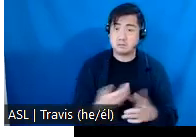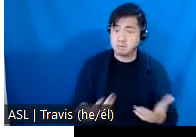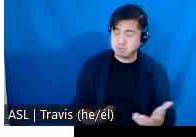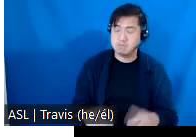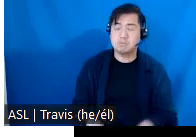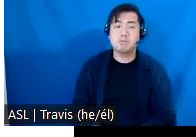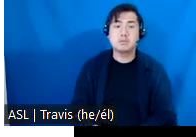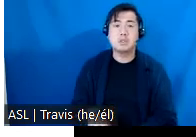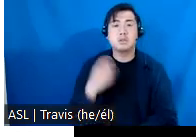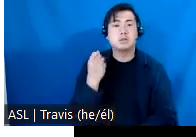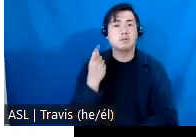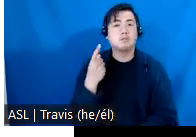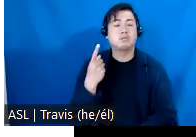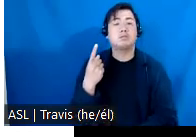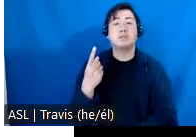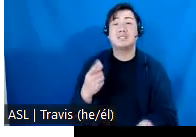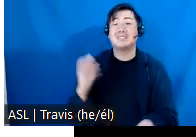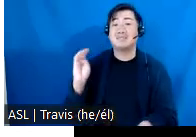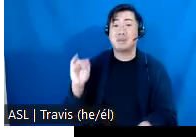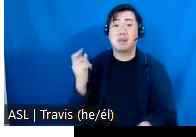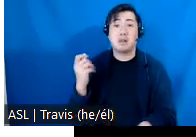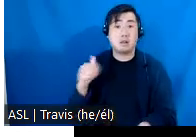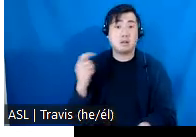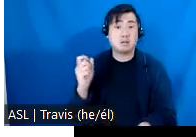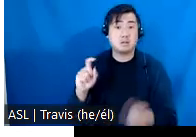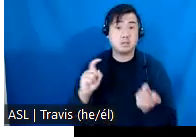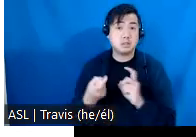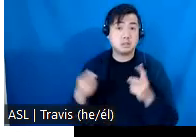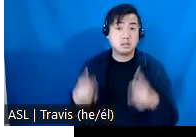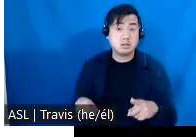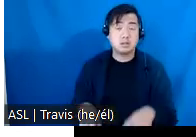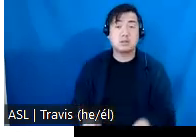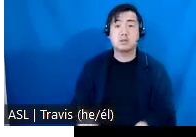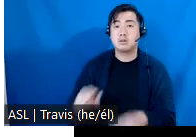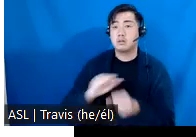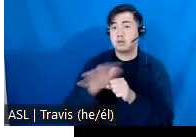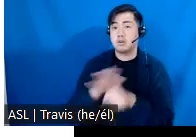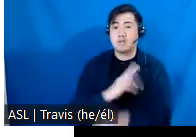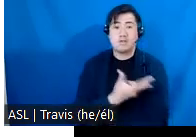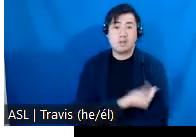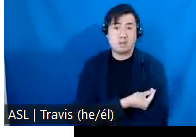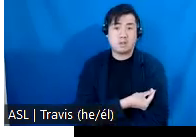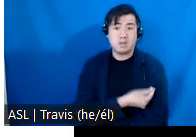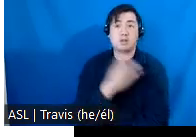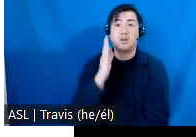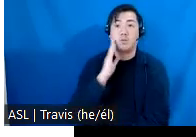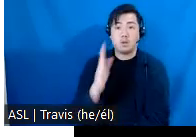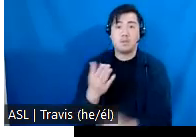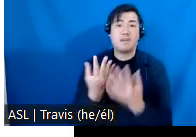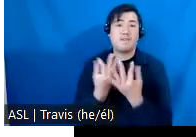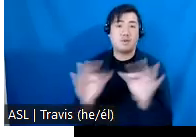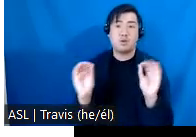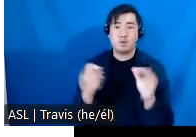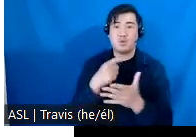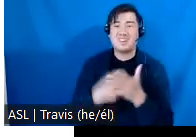the question, the other changes after May 11th, the supply of COVID vaccines are going to be free until we run out of